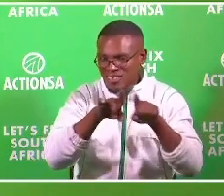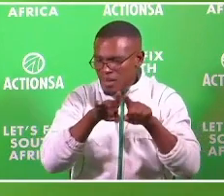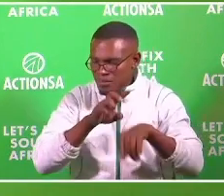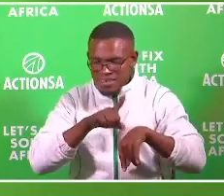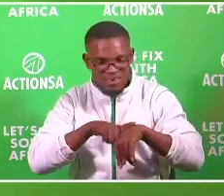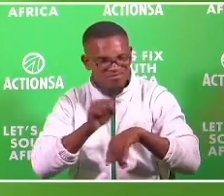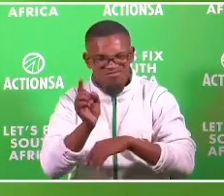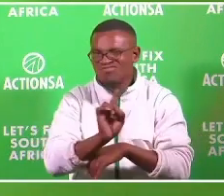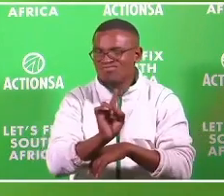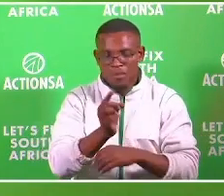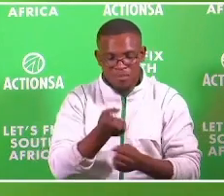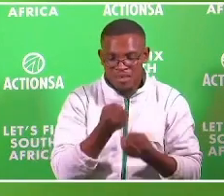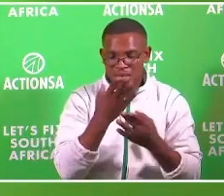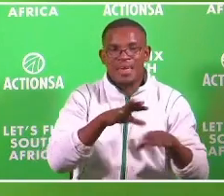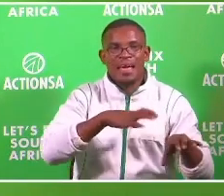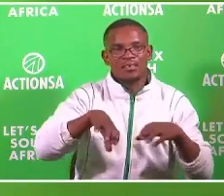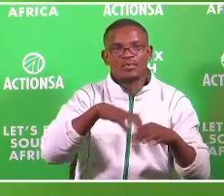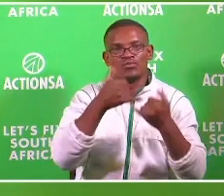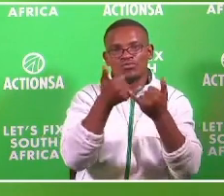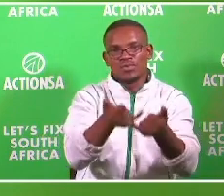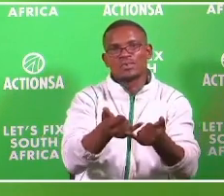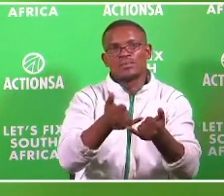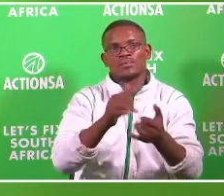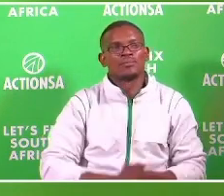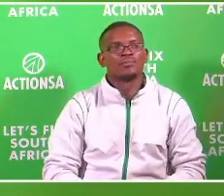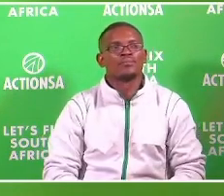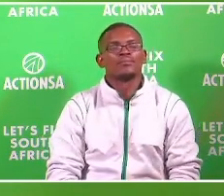communities today.